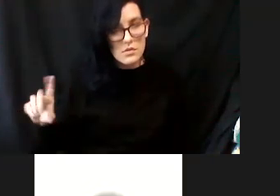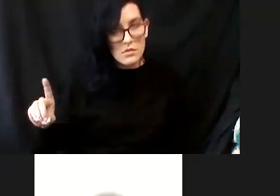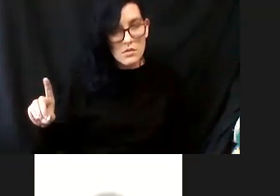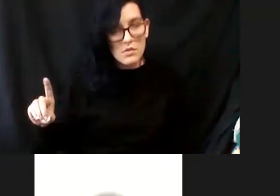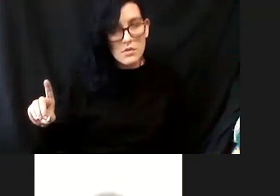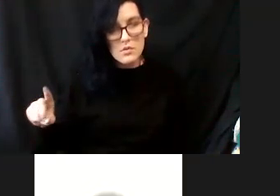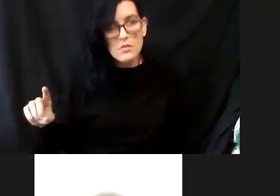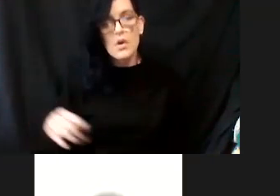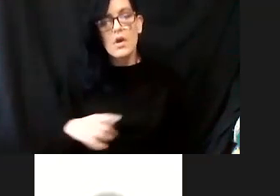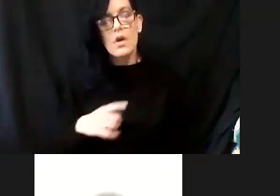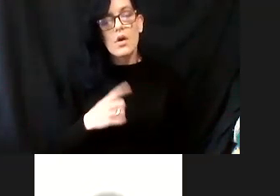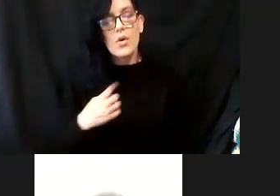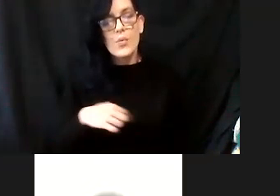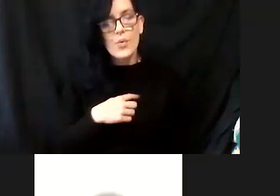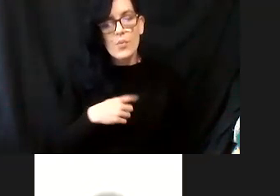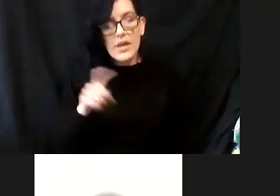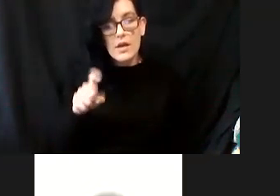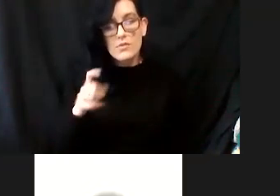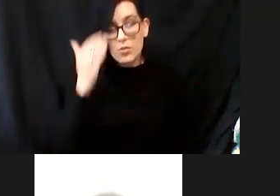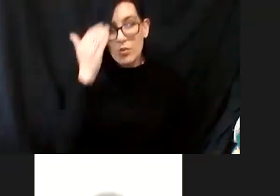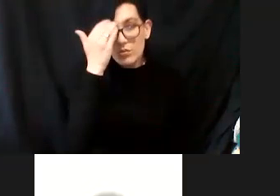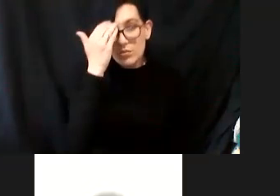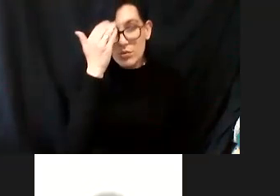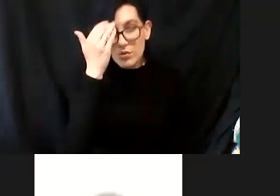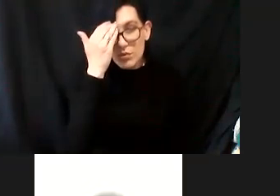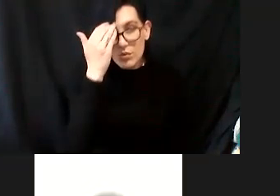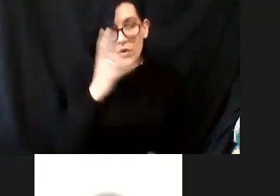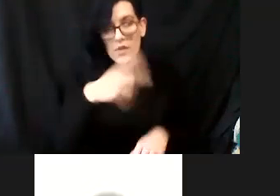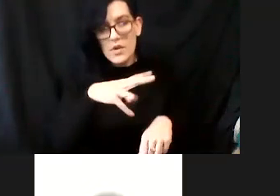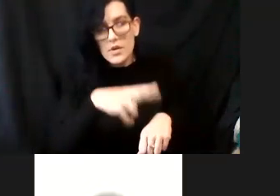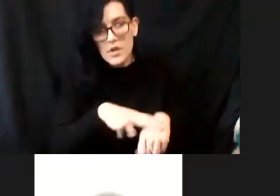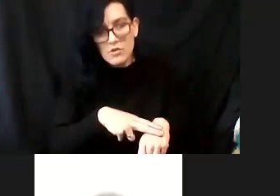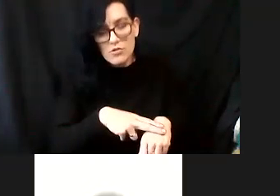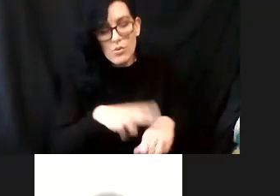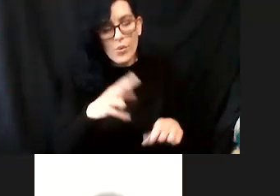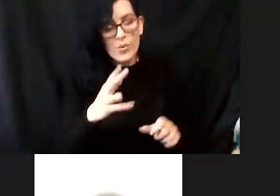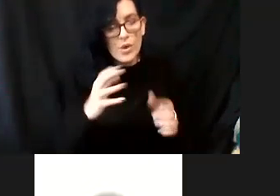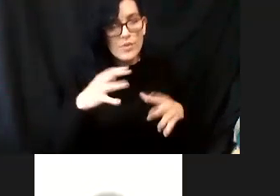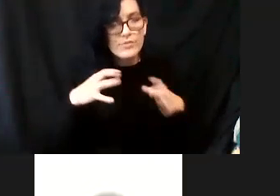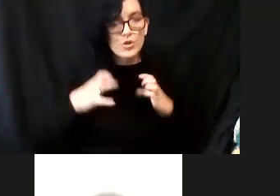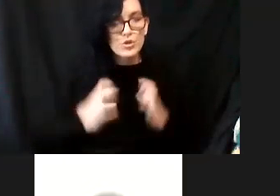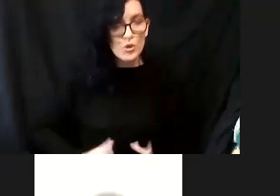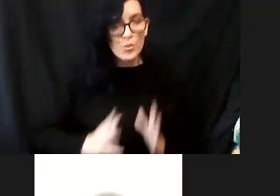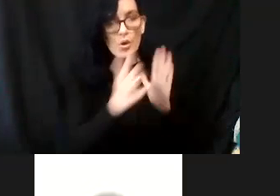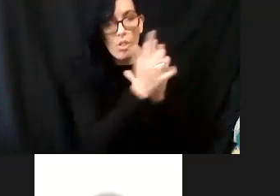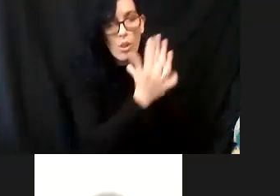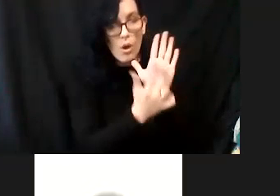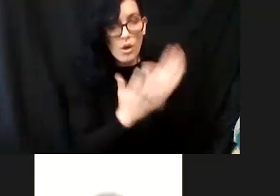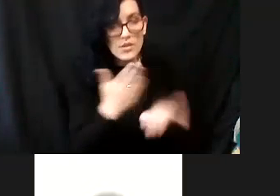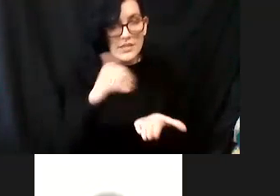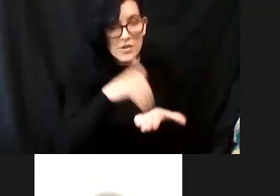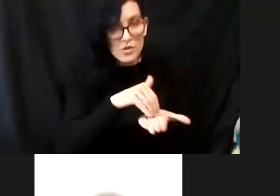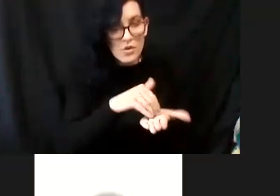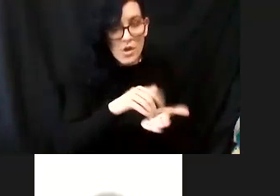that was recently filed by the National Consumer Law Center and some other advocacy groups against